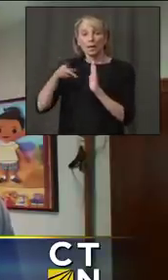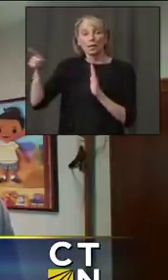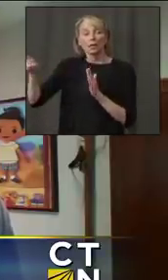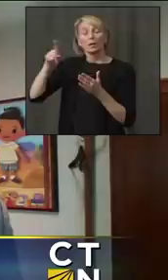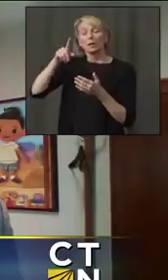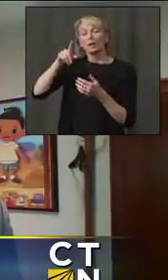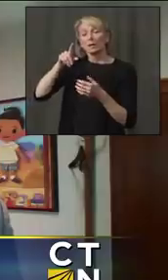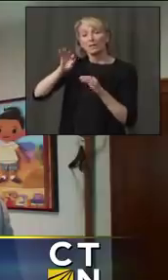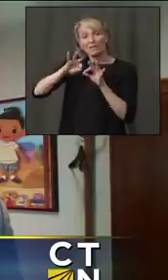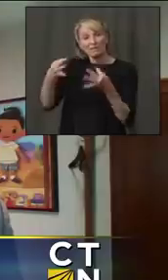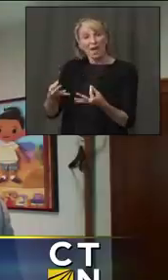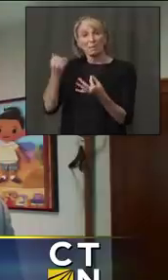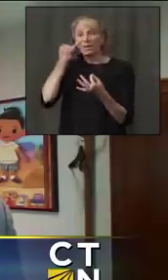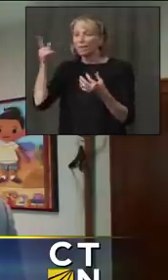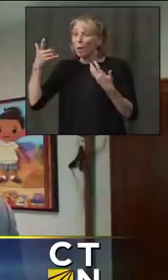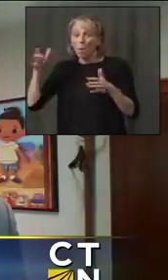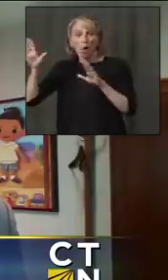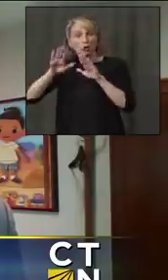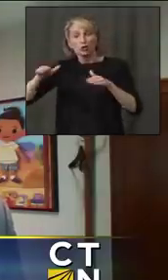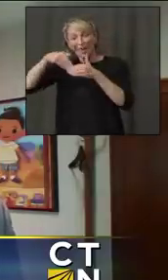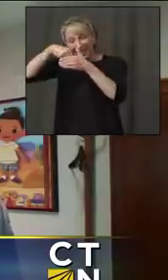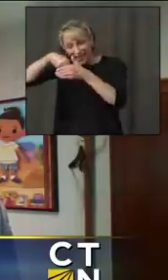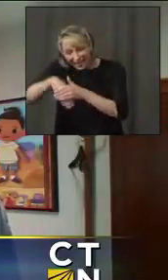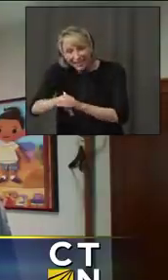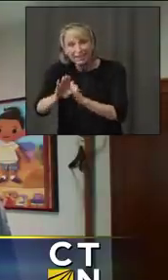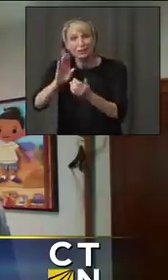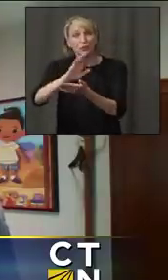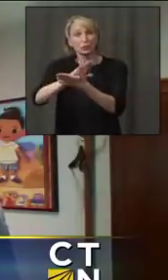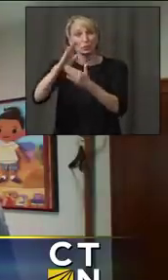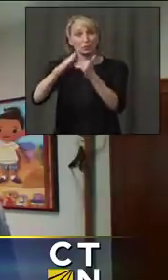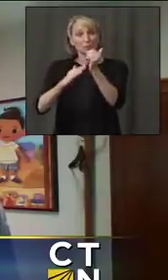haven't put